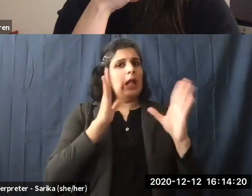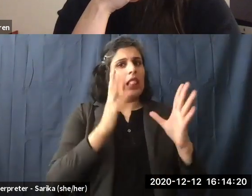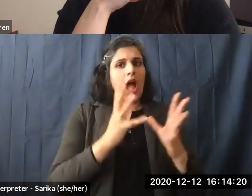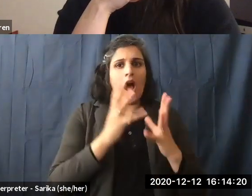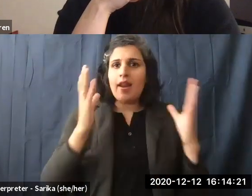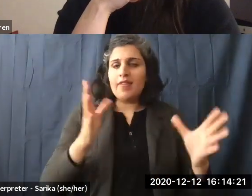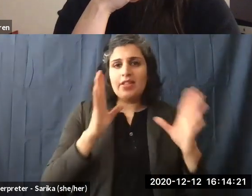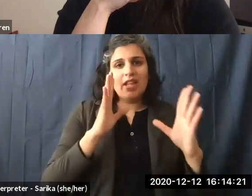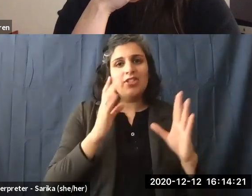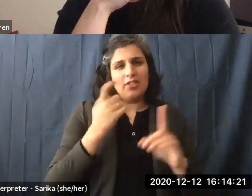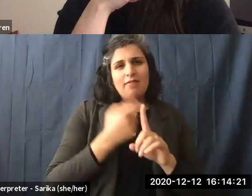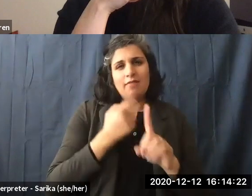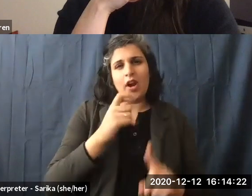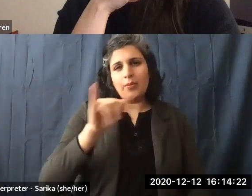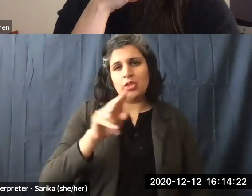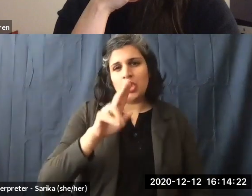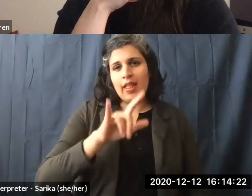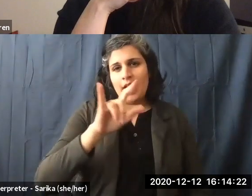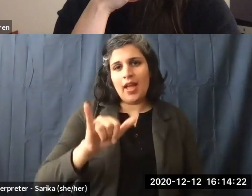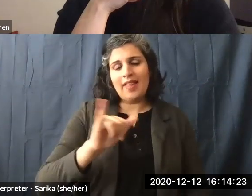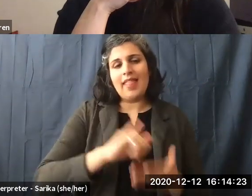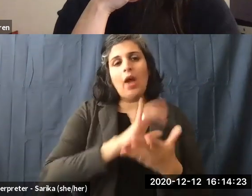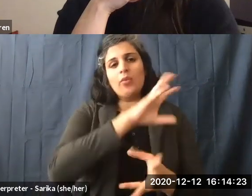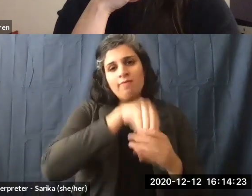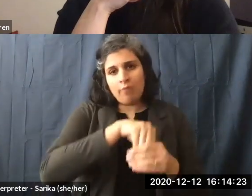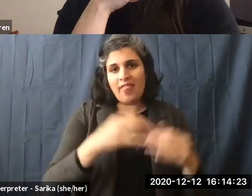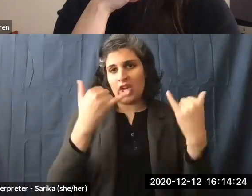part of the current conversation. So that was the other thing.